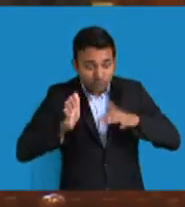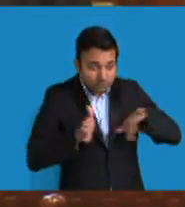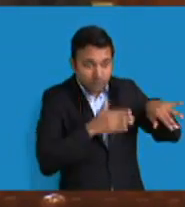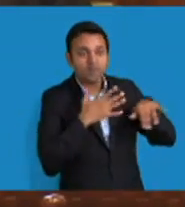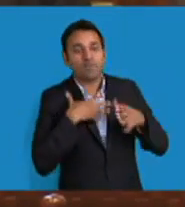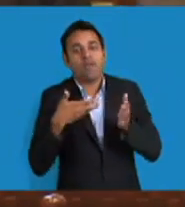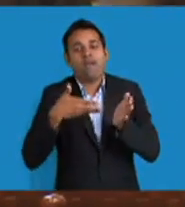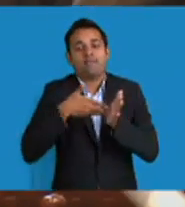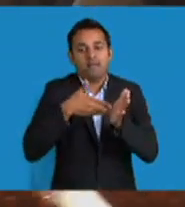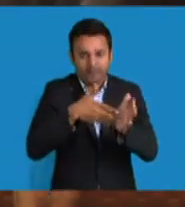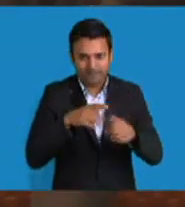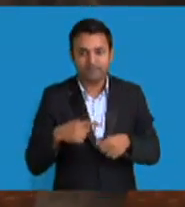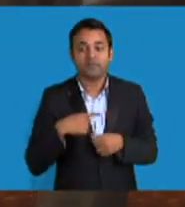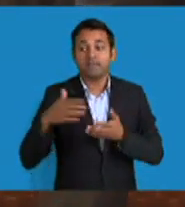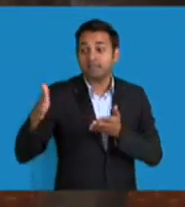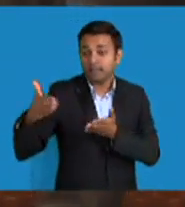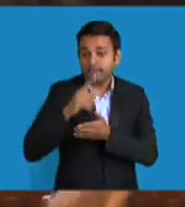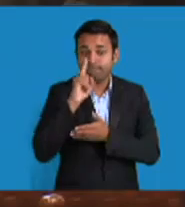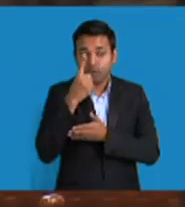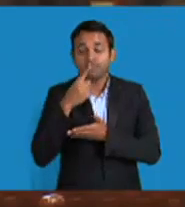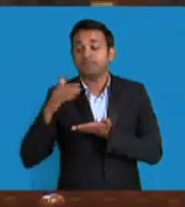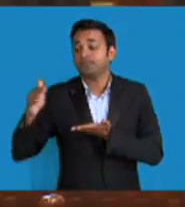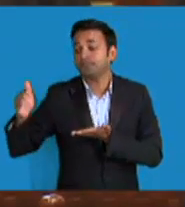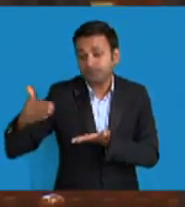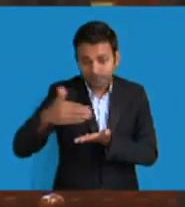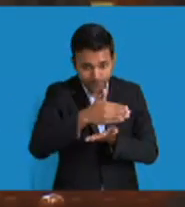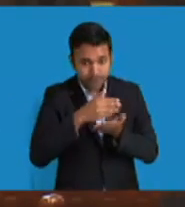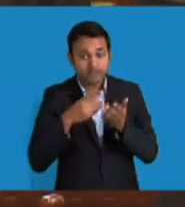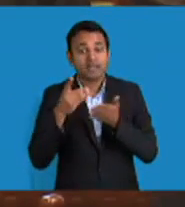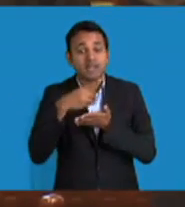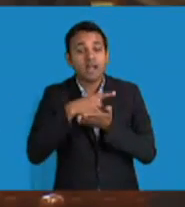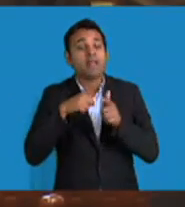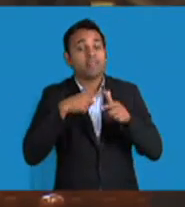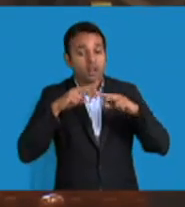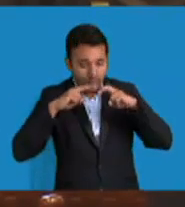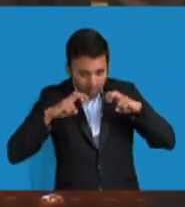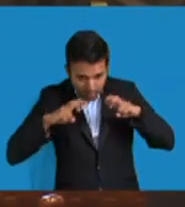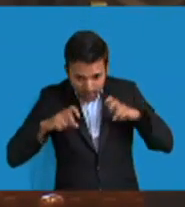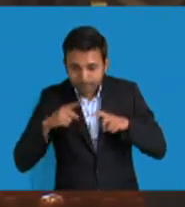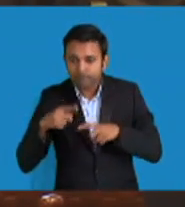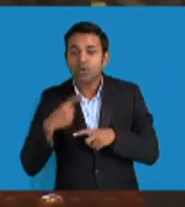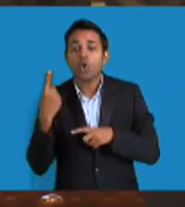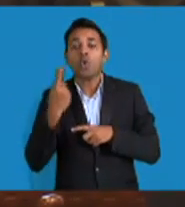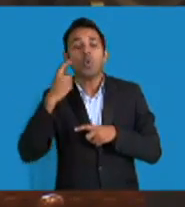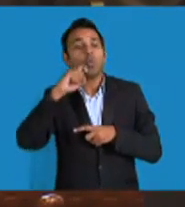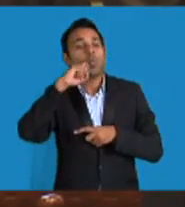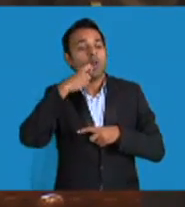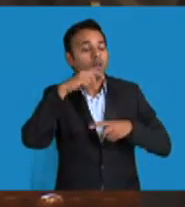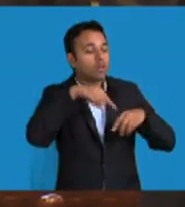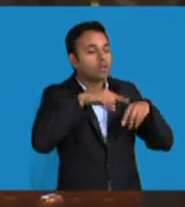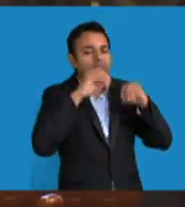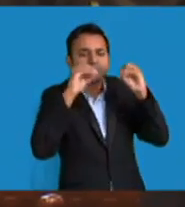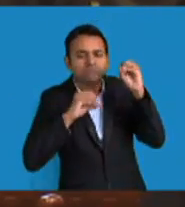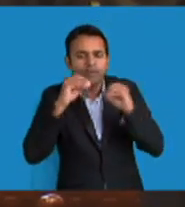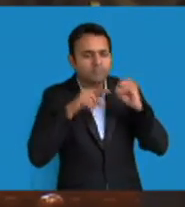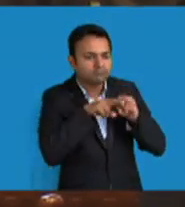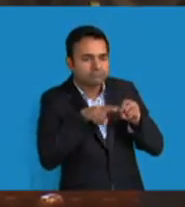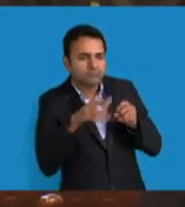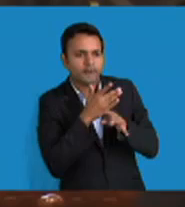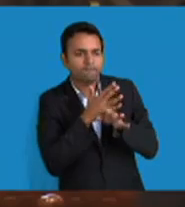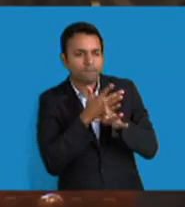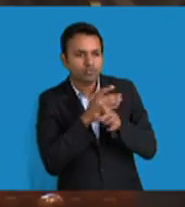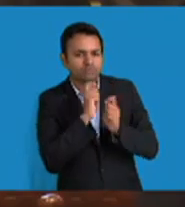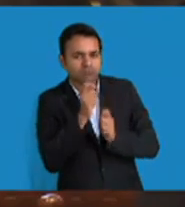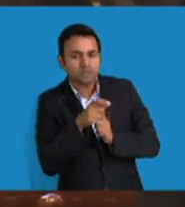system are being analyzed by fisheries observers and are entered into the national and regional